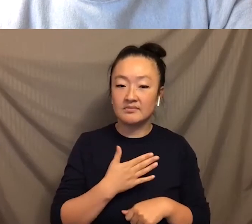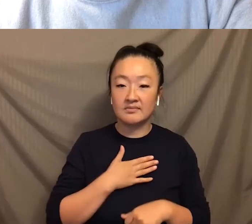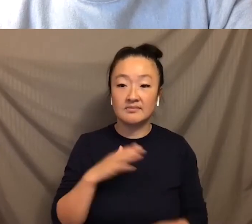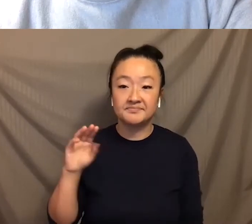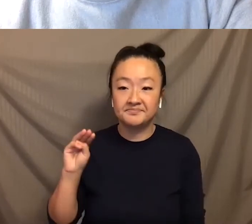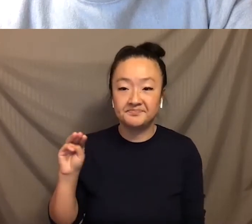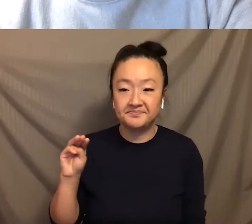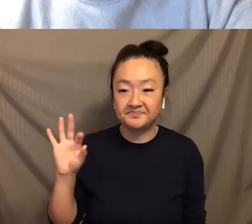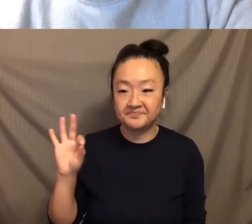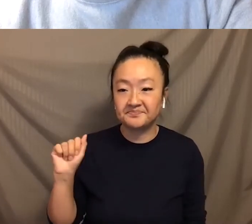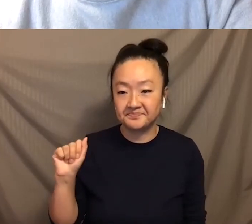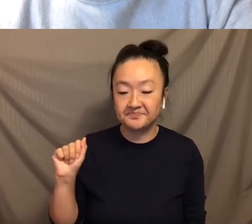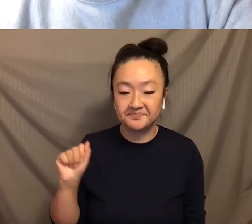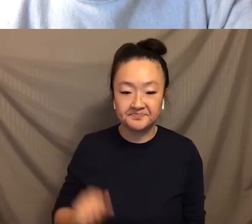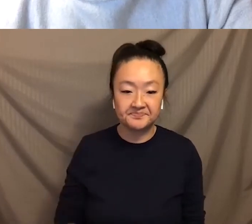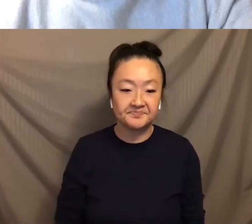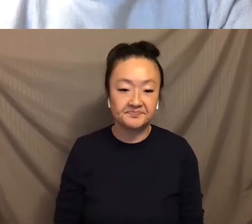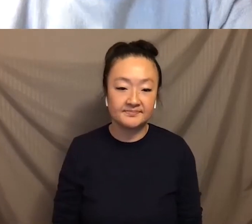MFA. I mean,